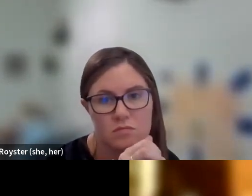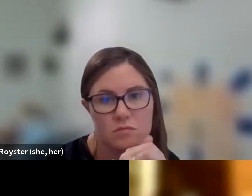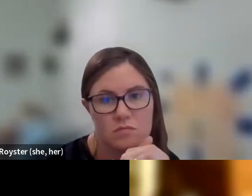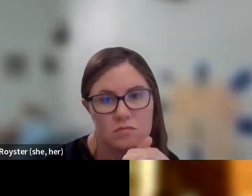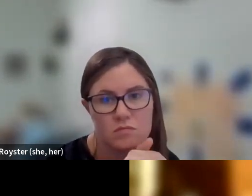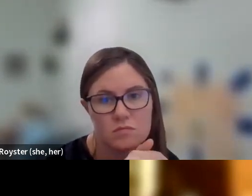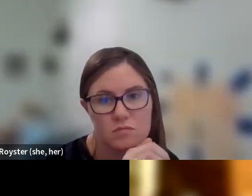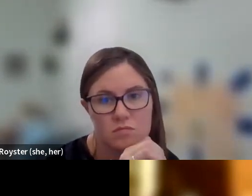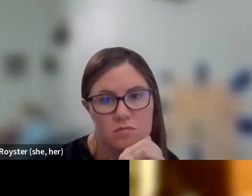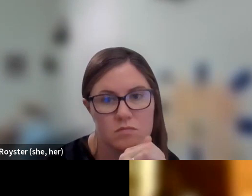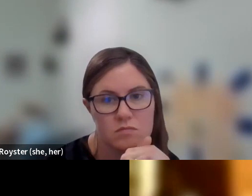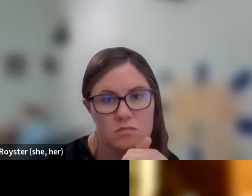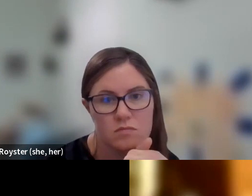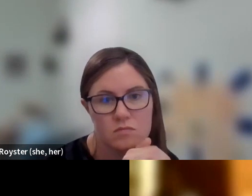other